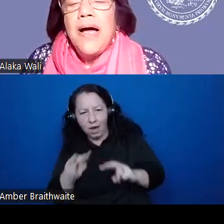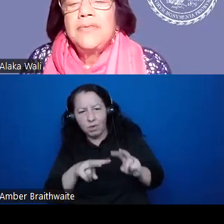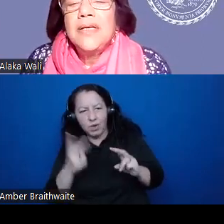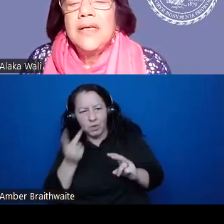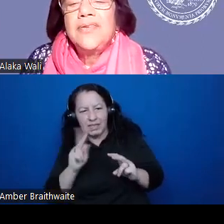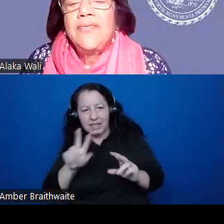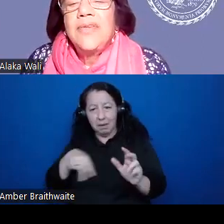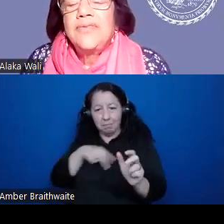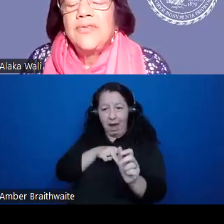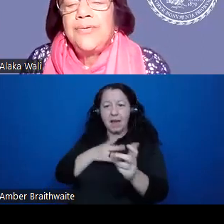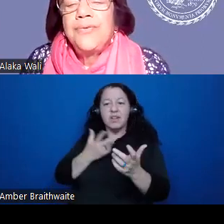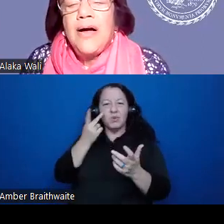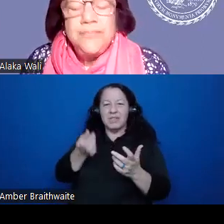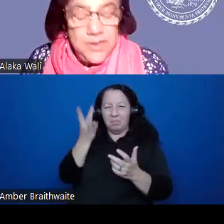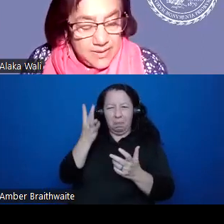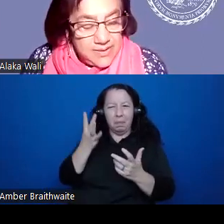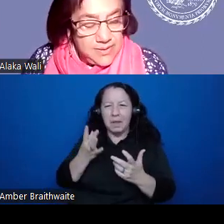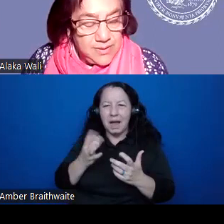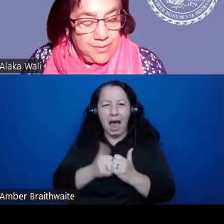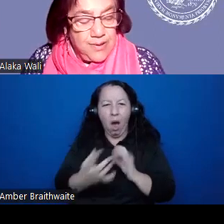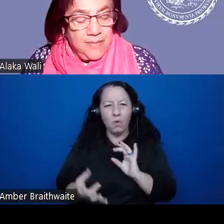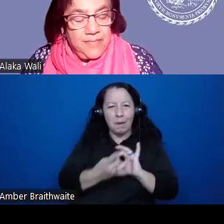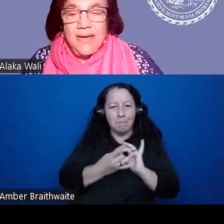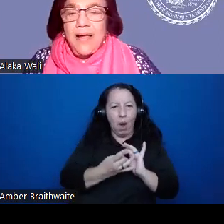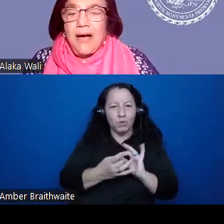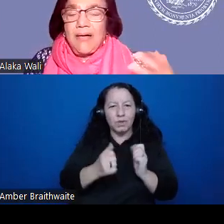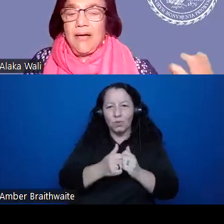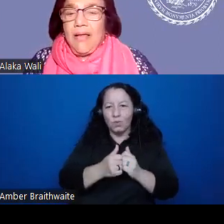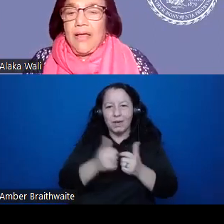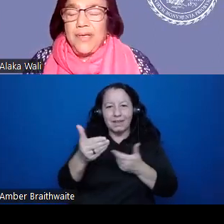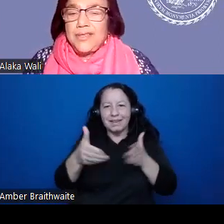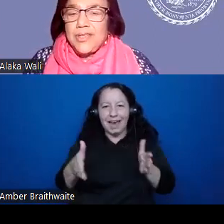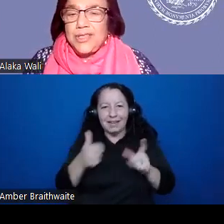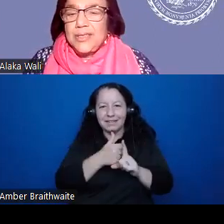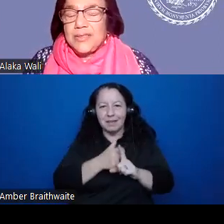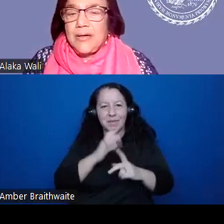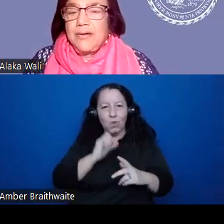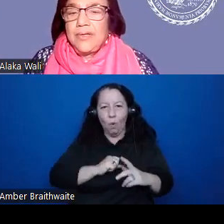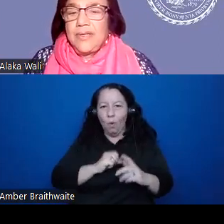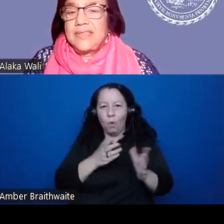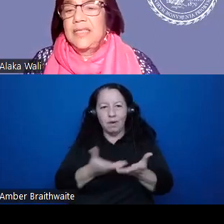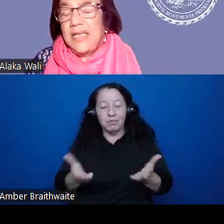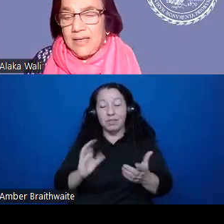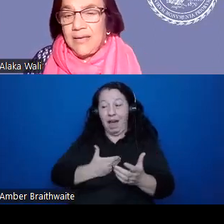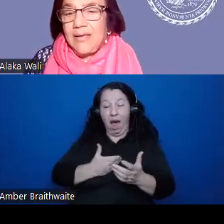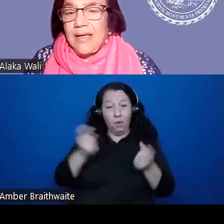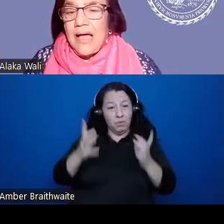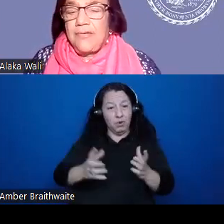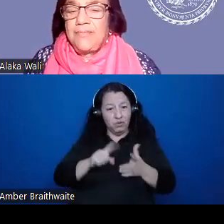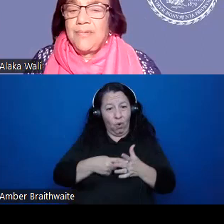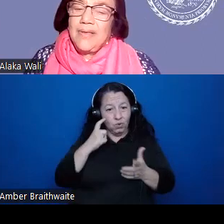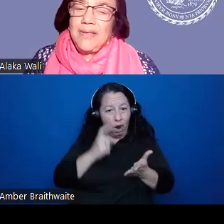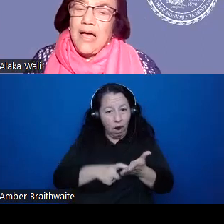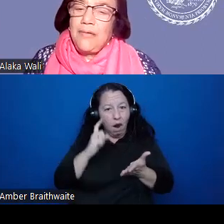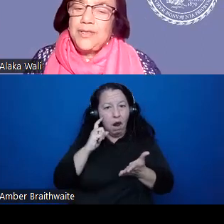the mounting is of these old objects. And so our administration started really seeing